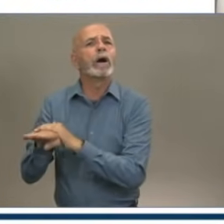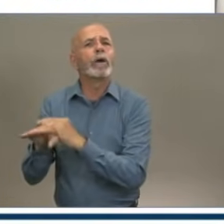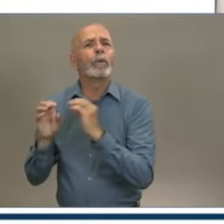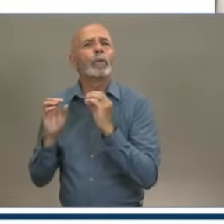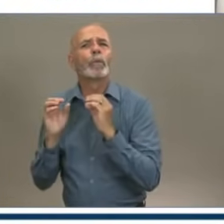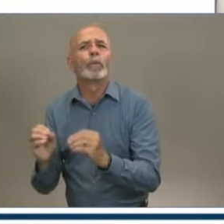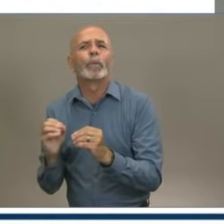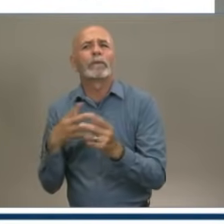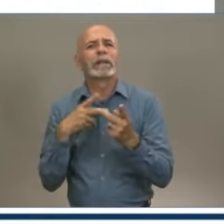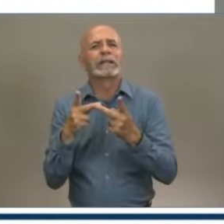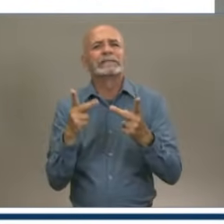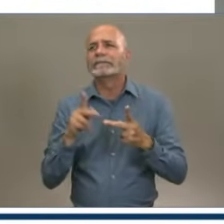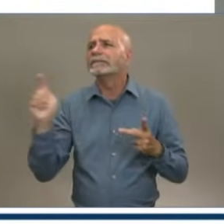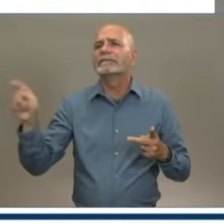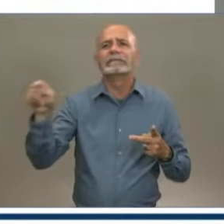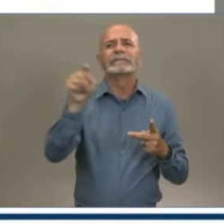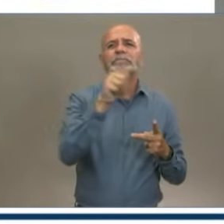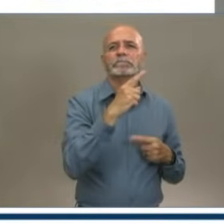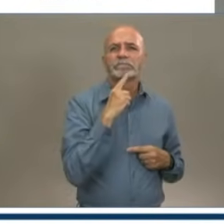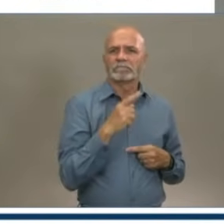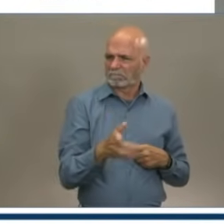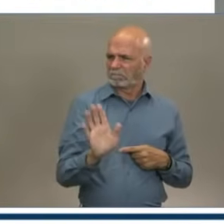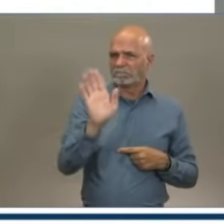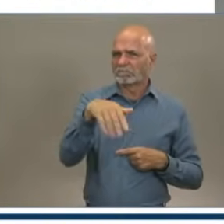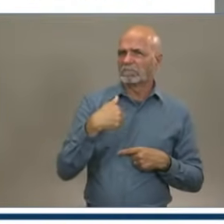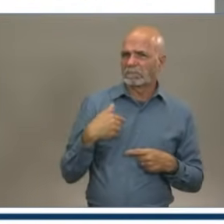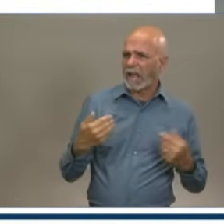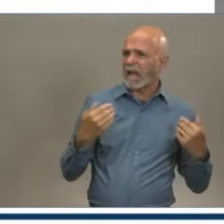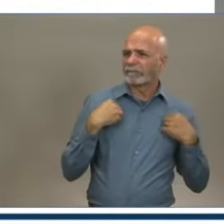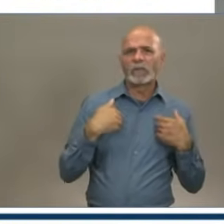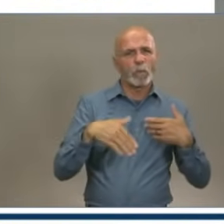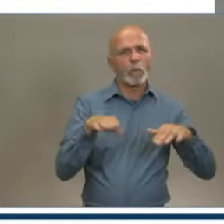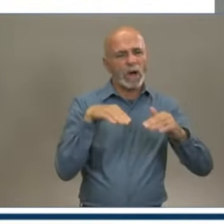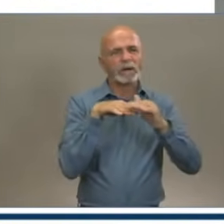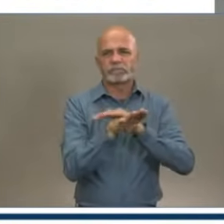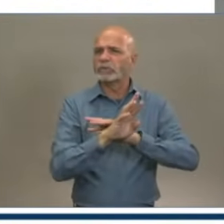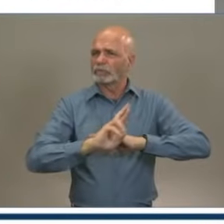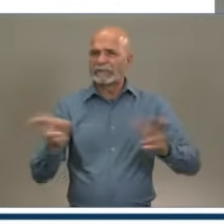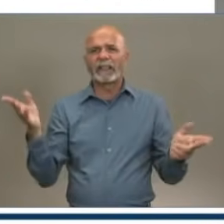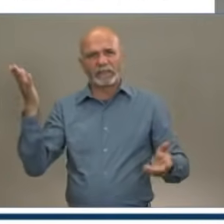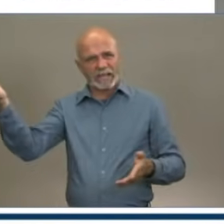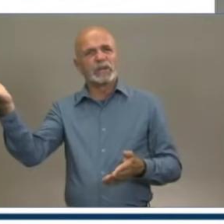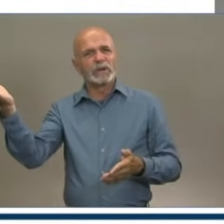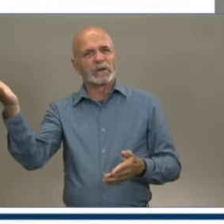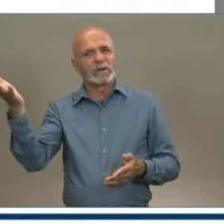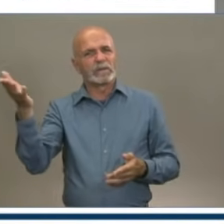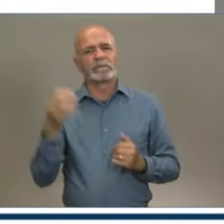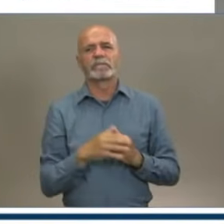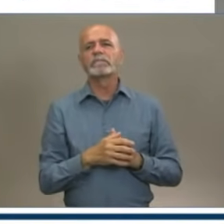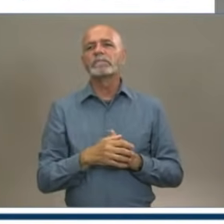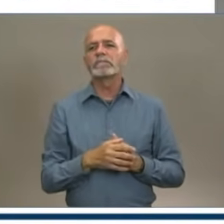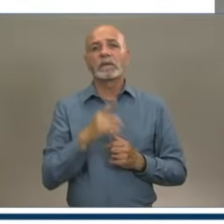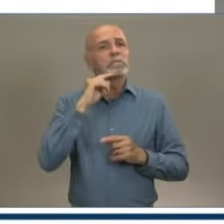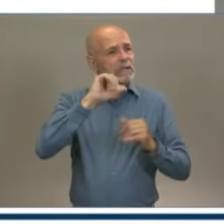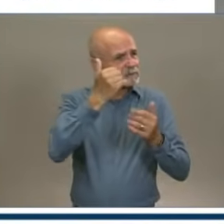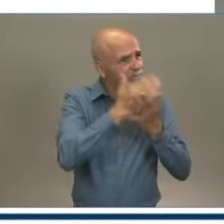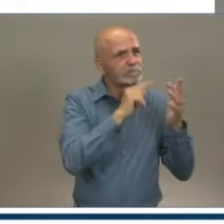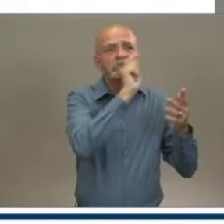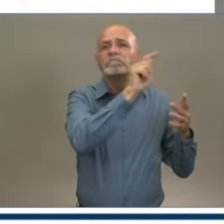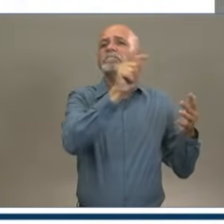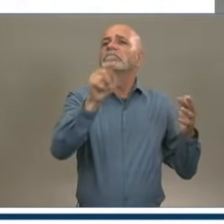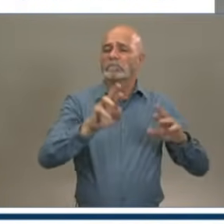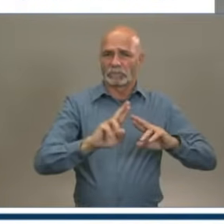walk-in clinic, and Halifax is not the only place where we're having some walk-in clinics. We have walk-in clinics in a number of communities